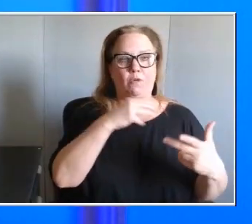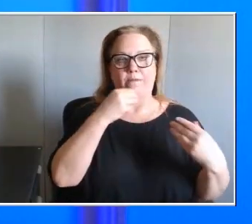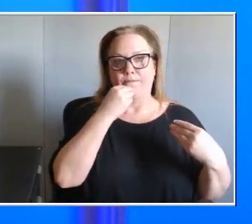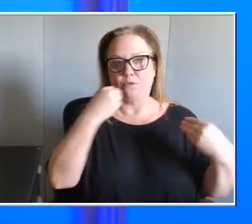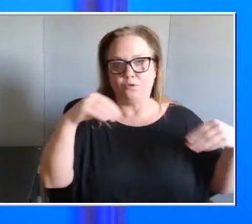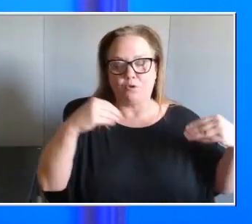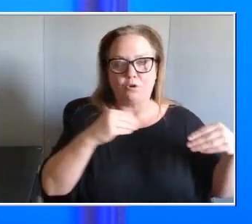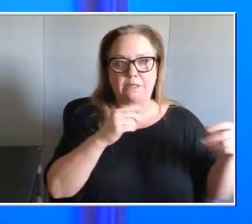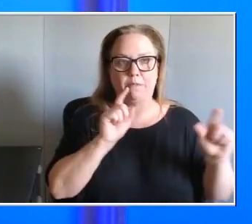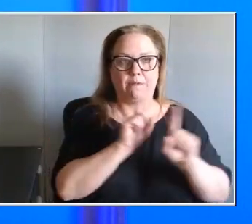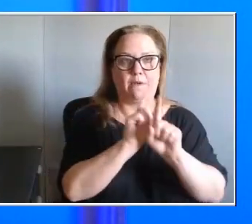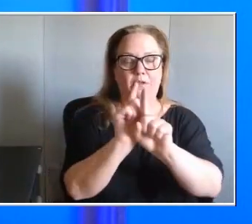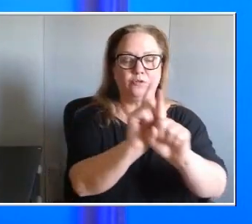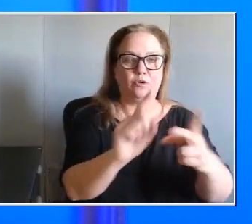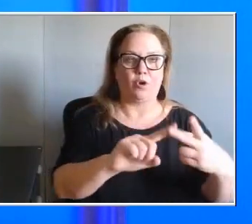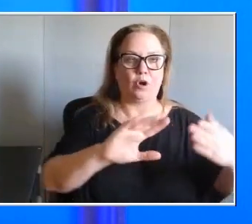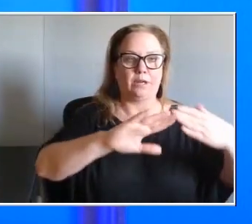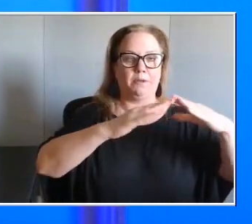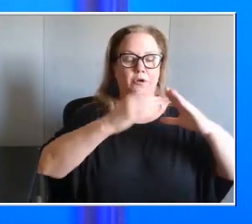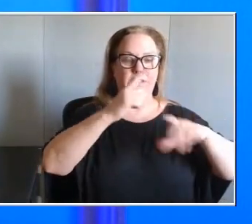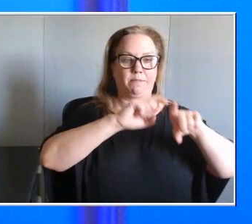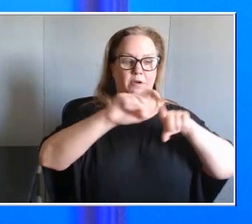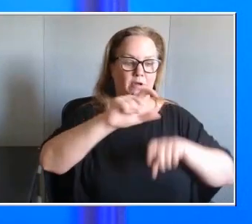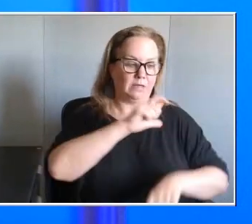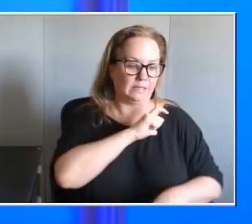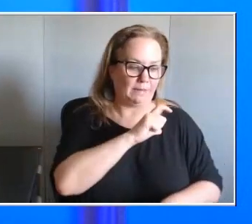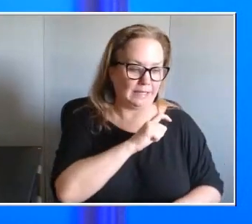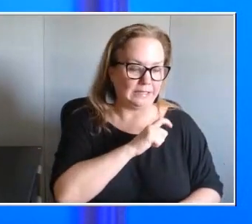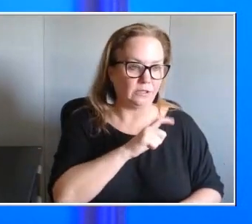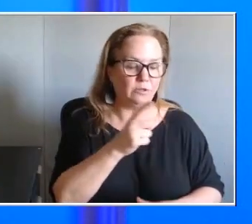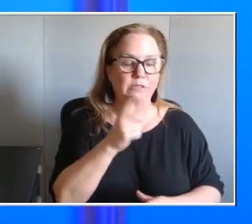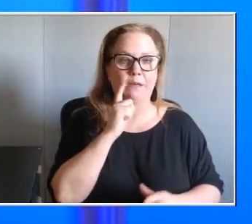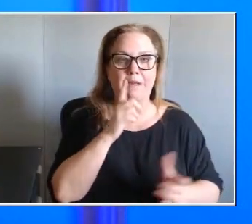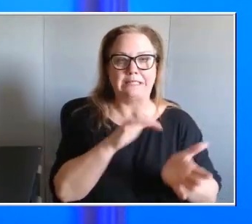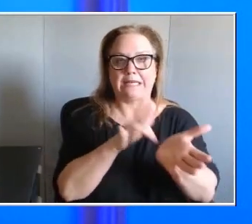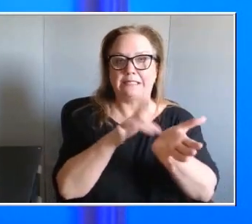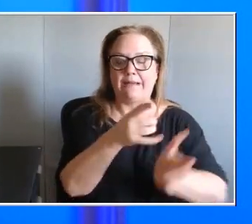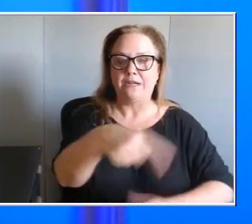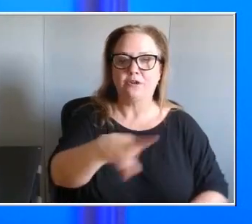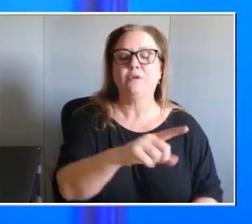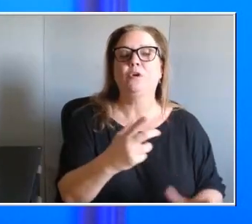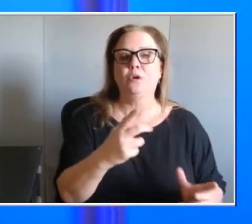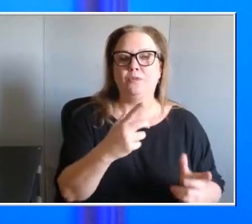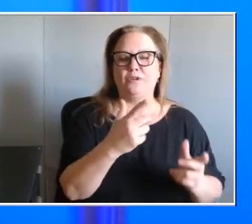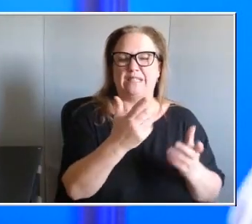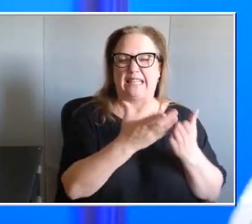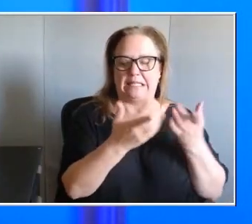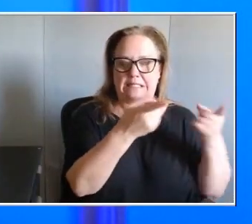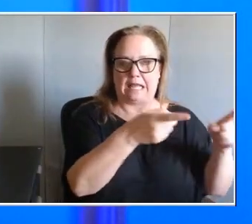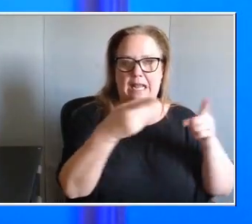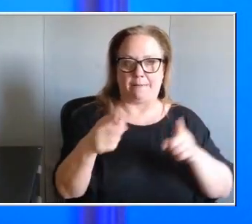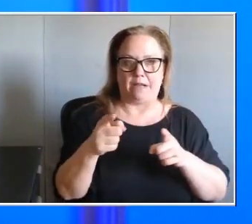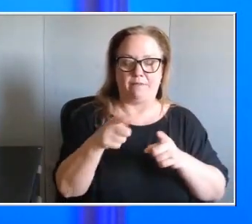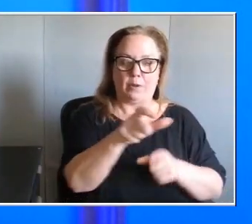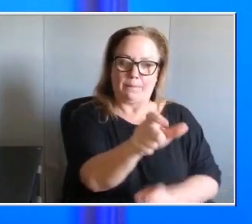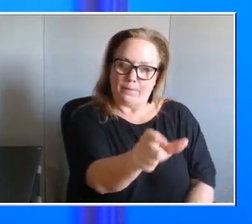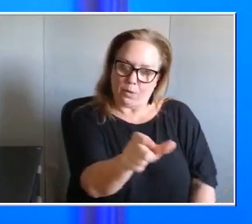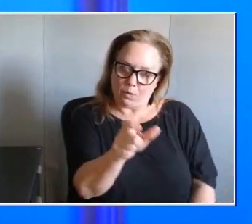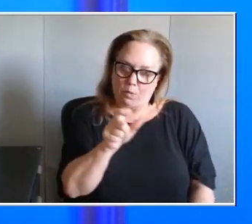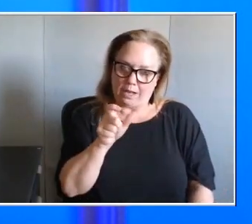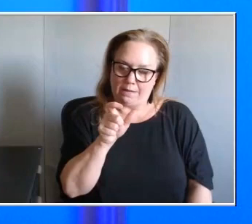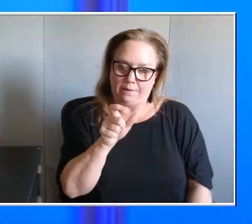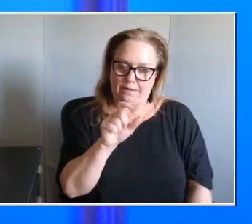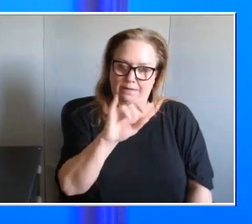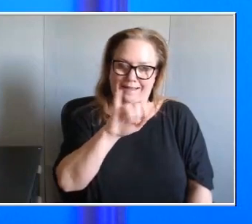in your community and someone calls the police on you, or someone mistreats you. There's little things that happen. And if you pull one piece, just like in a